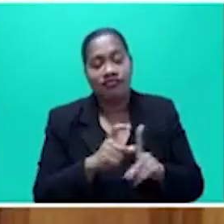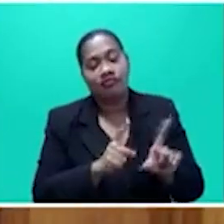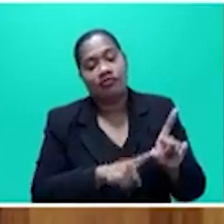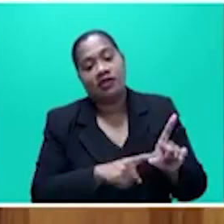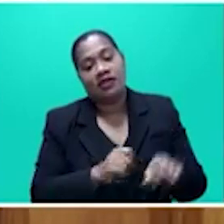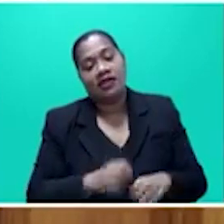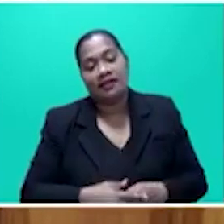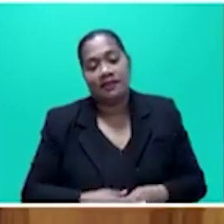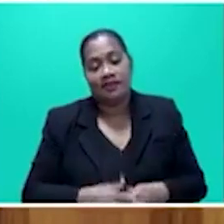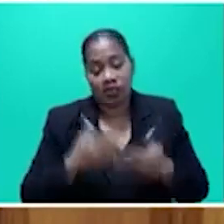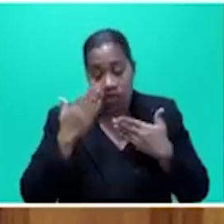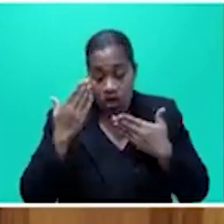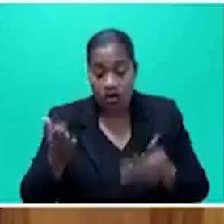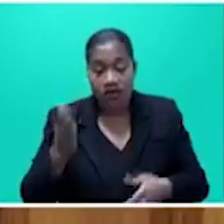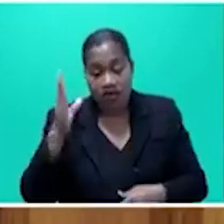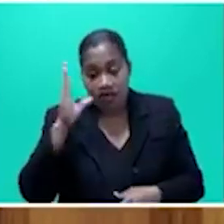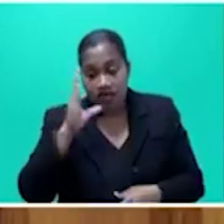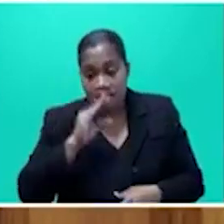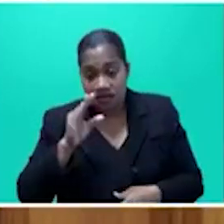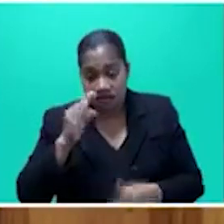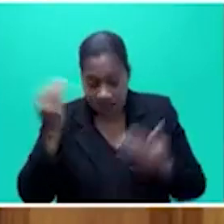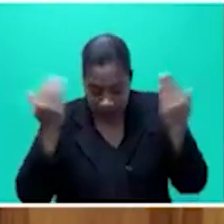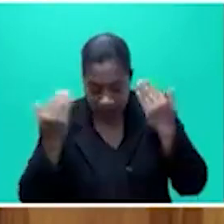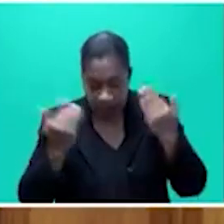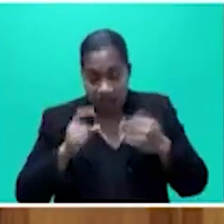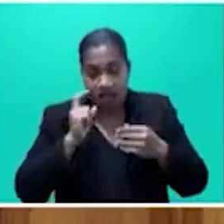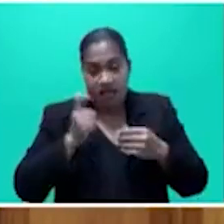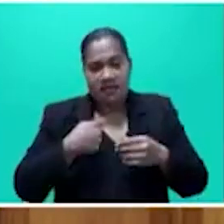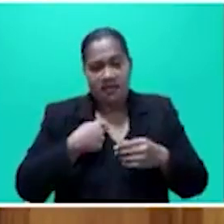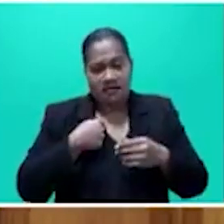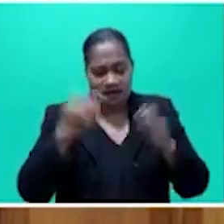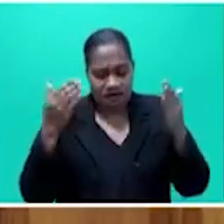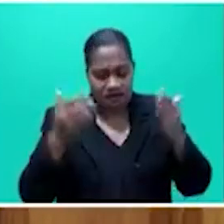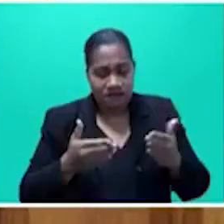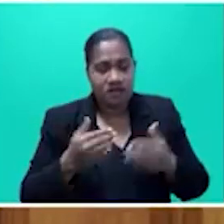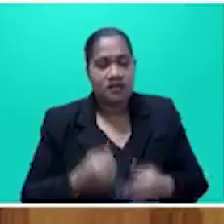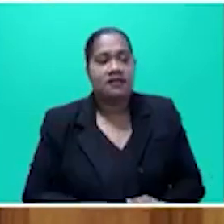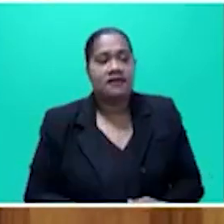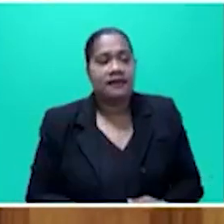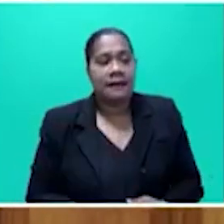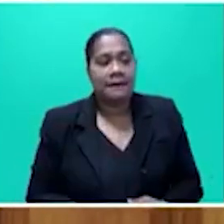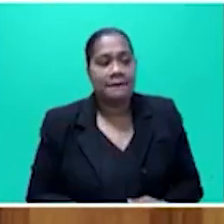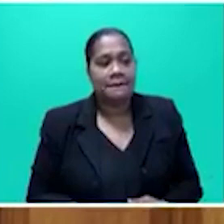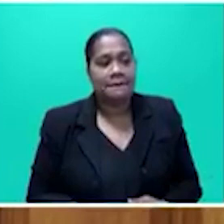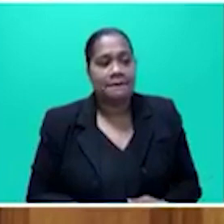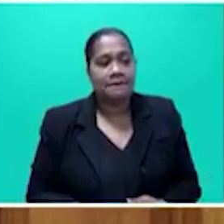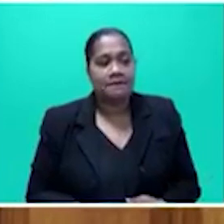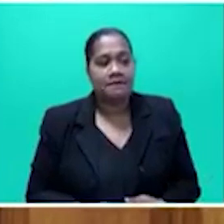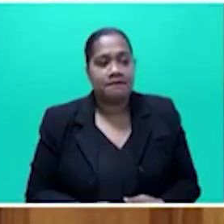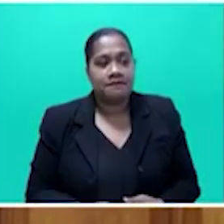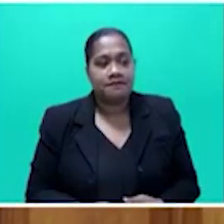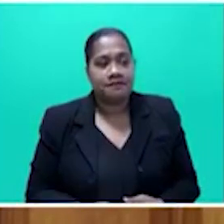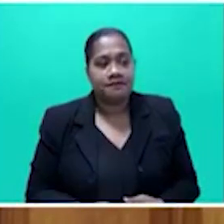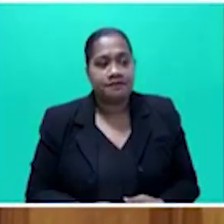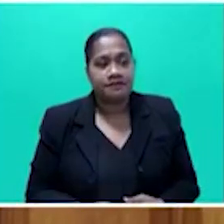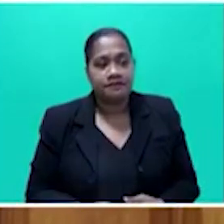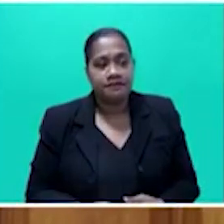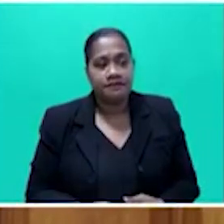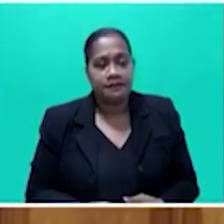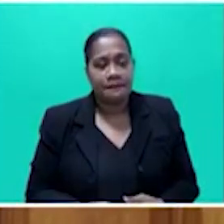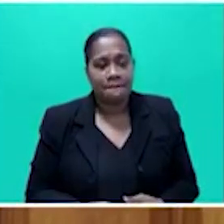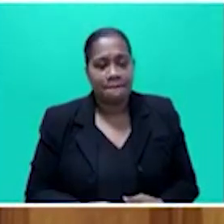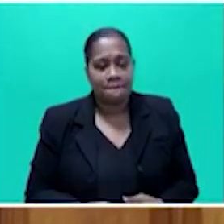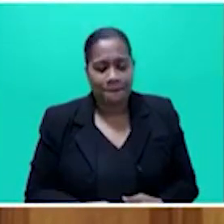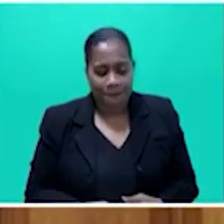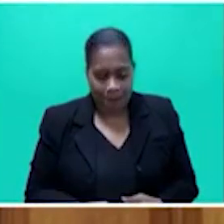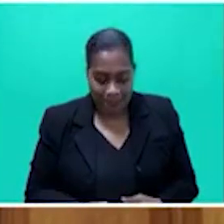Honorable Speaker, if also I could just touch on the credibility factor as highlighted